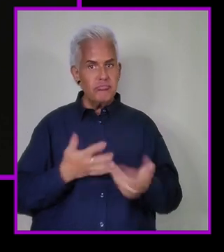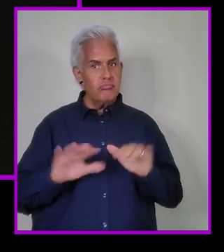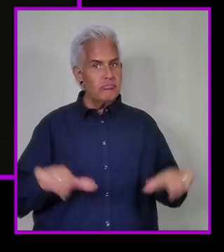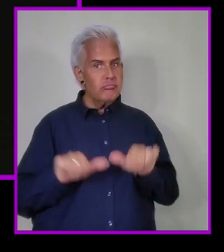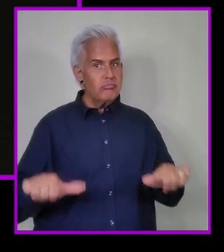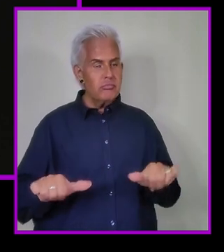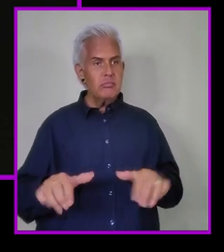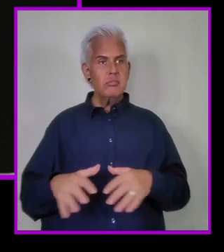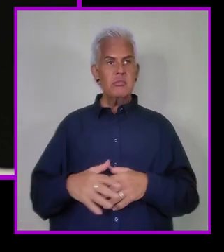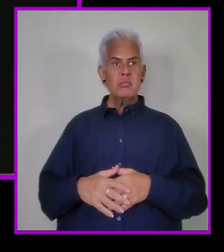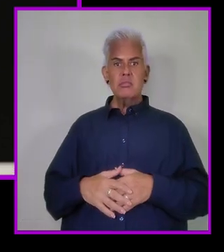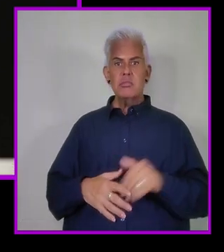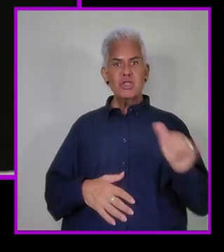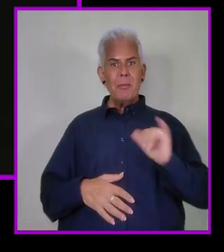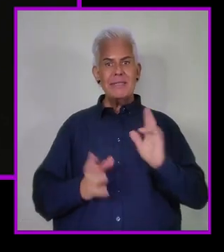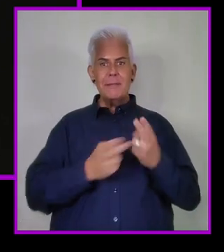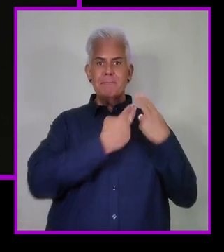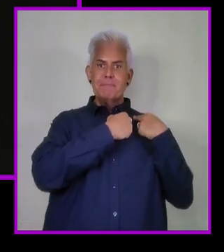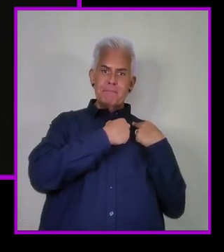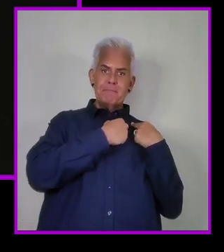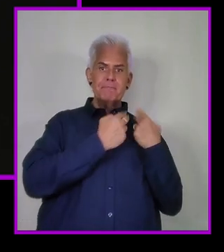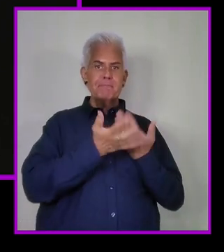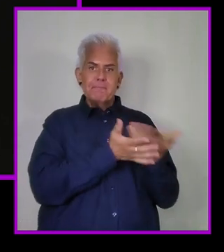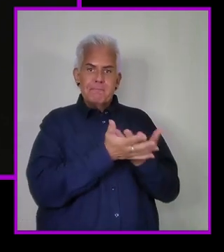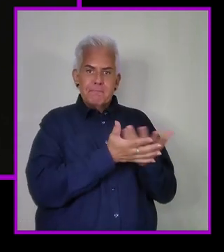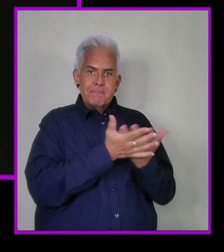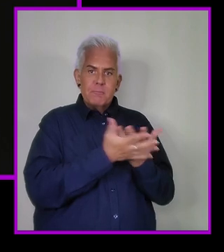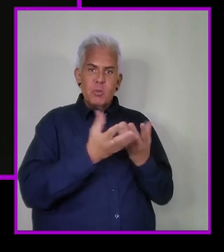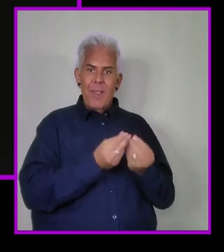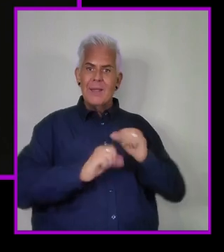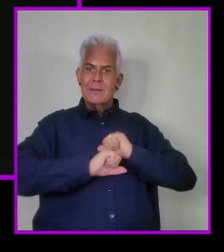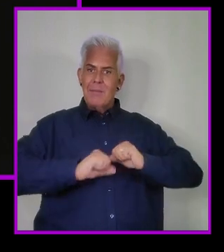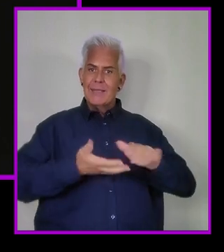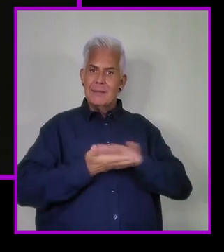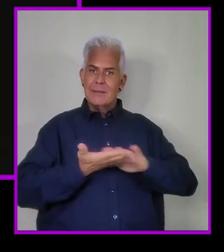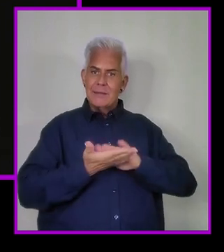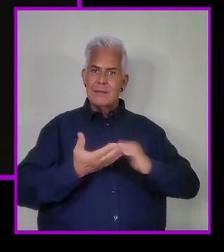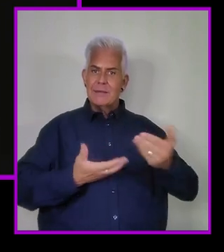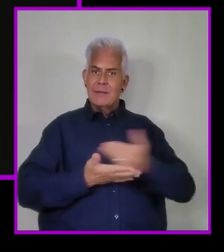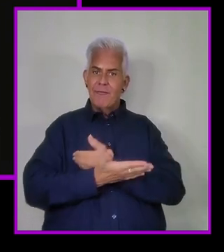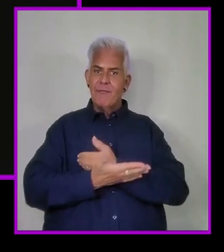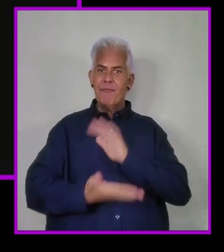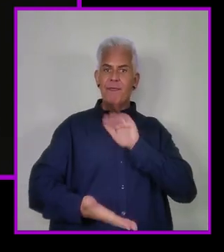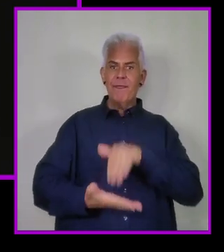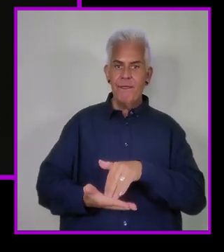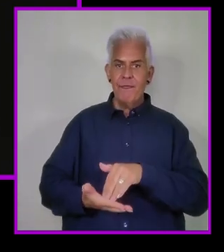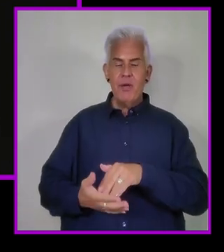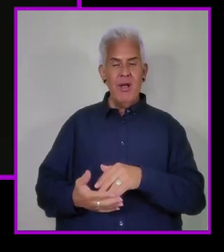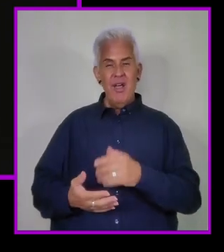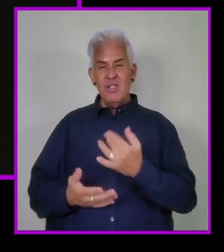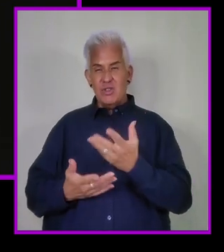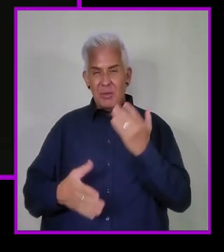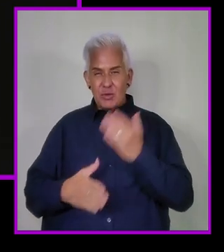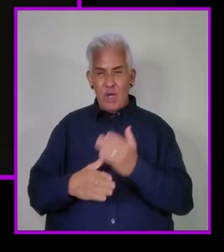just somebody dedicated to have that conversation with, where it's a safe space, and then you can turn up, like, the amount of jobs I